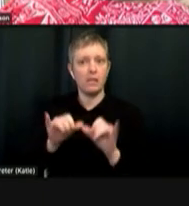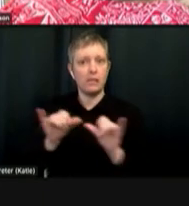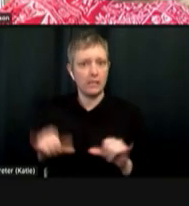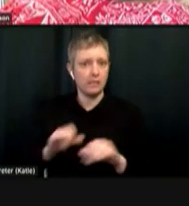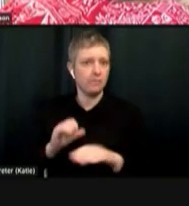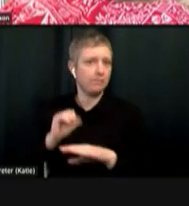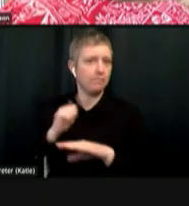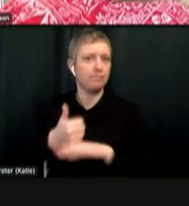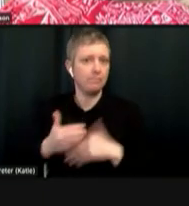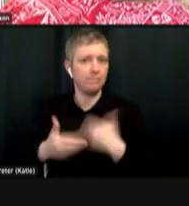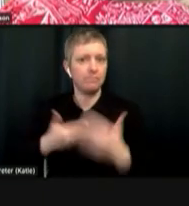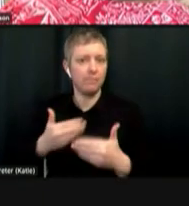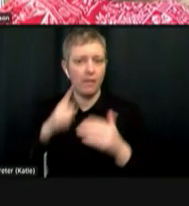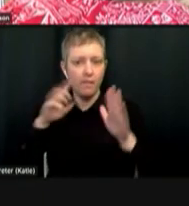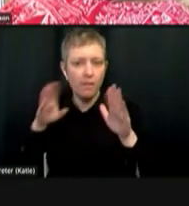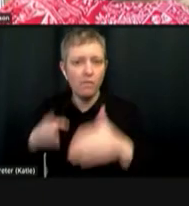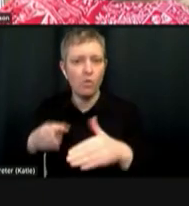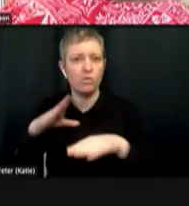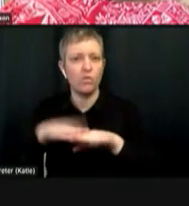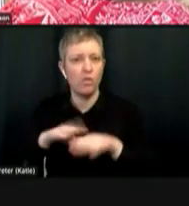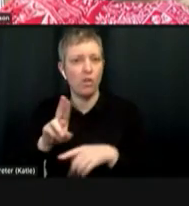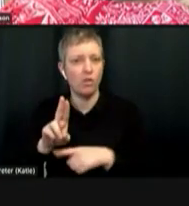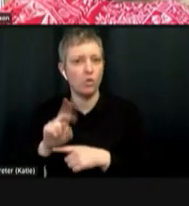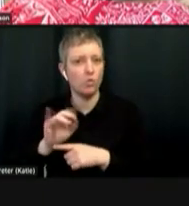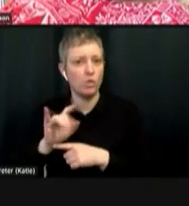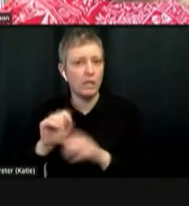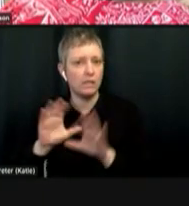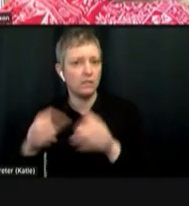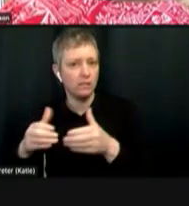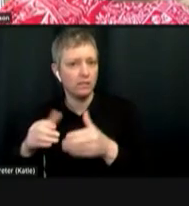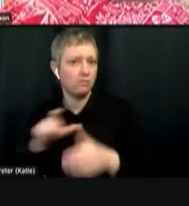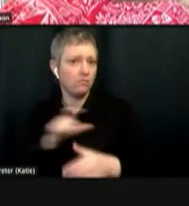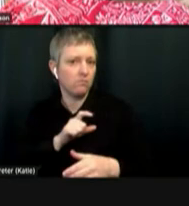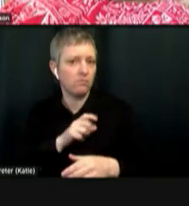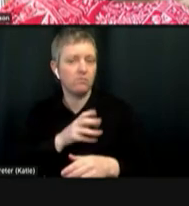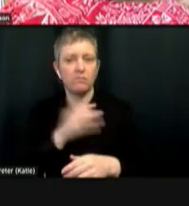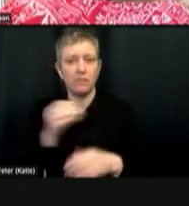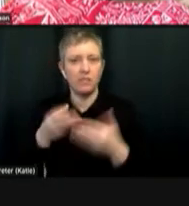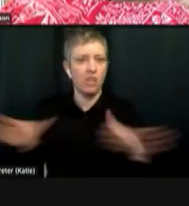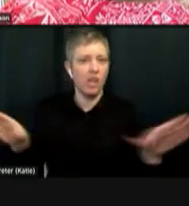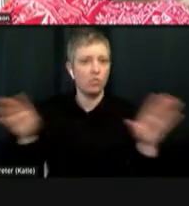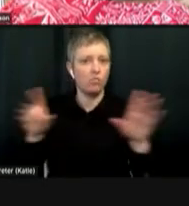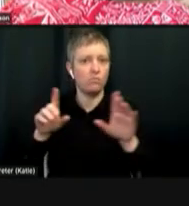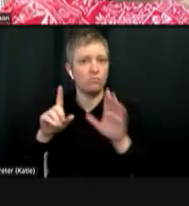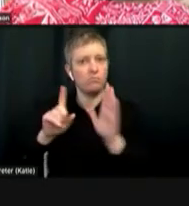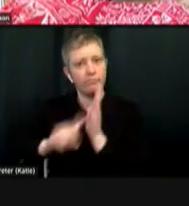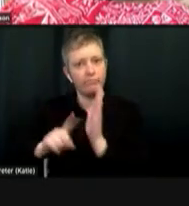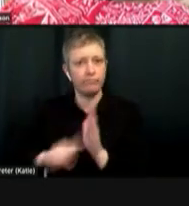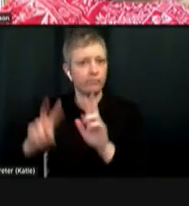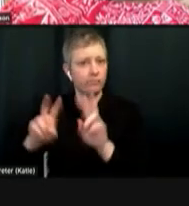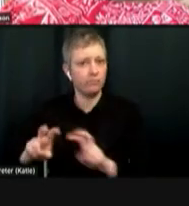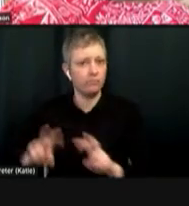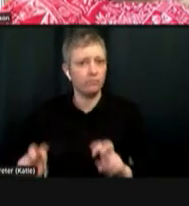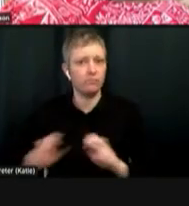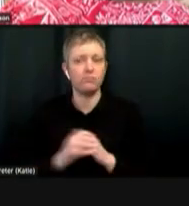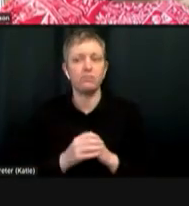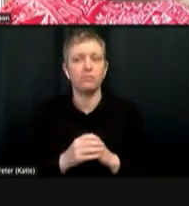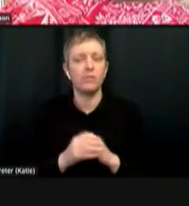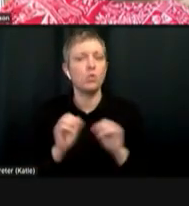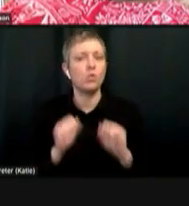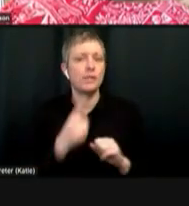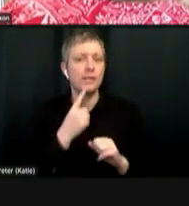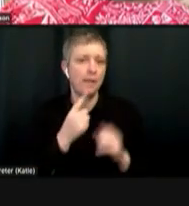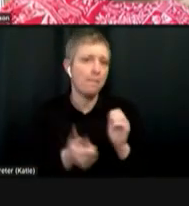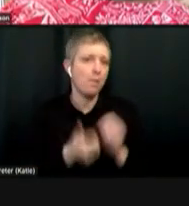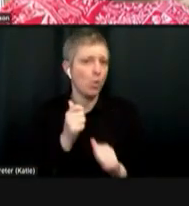precincts and overall analysis. You can still get a breakdown. You can say, gosh, most of our officers who score low on this,